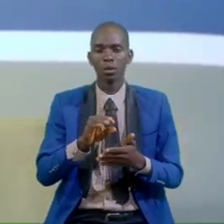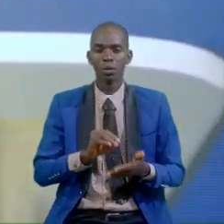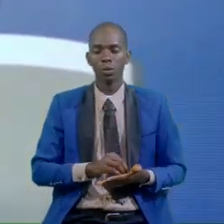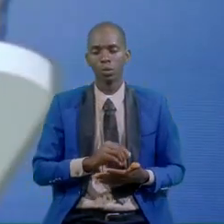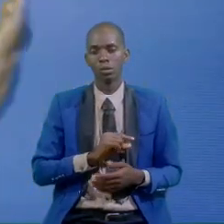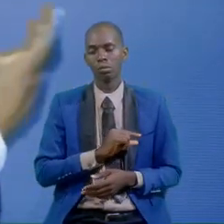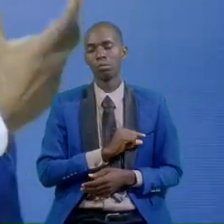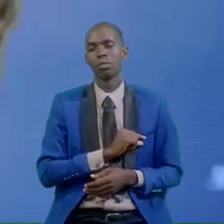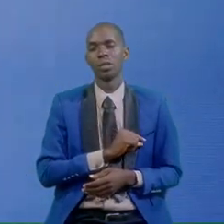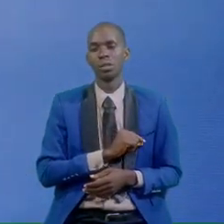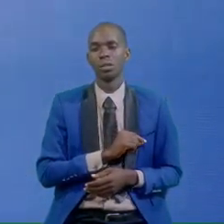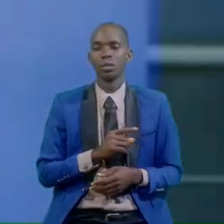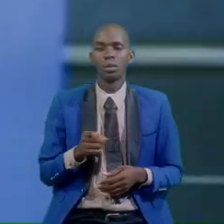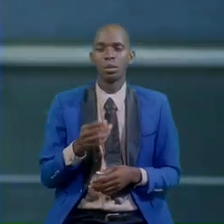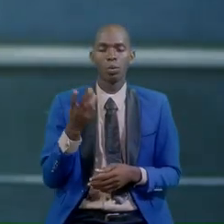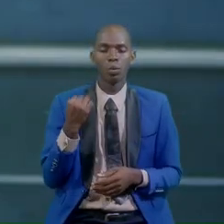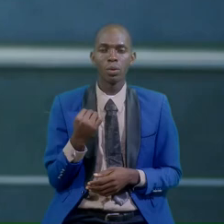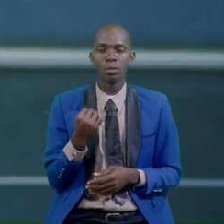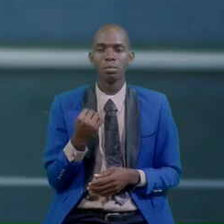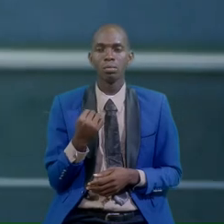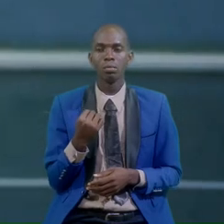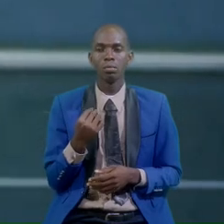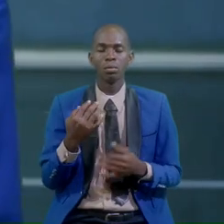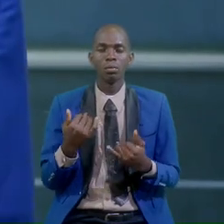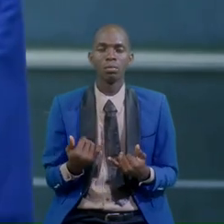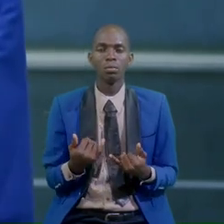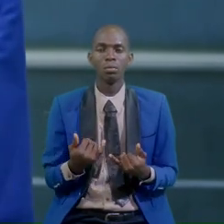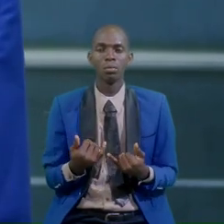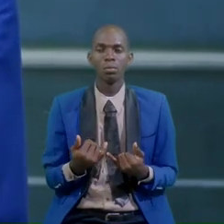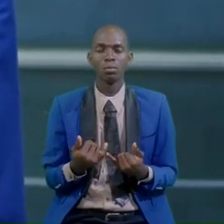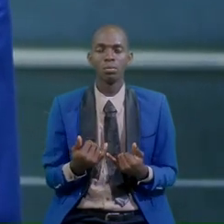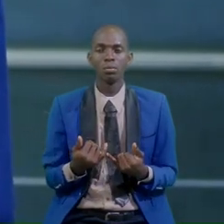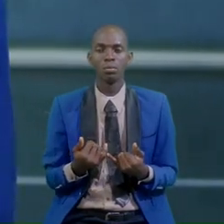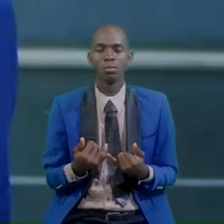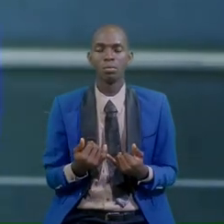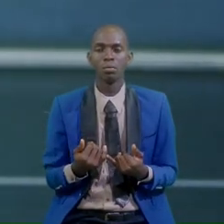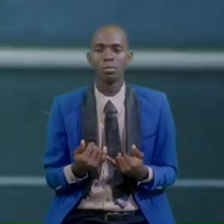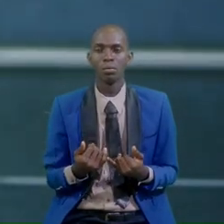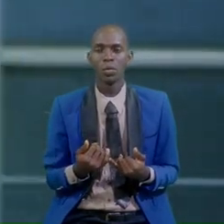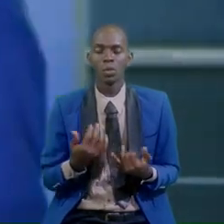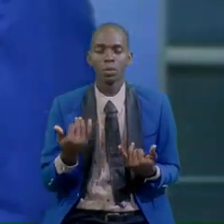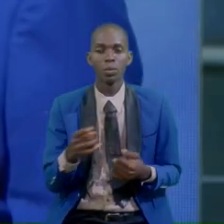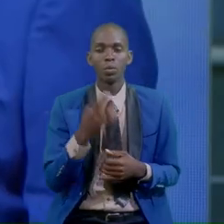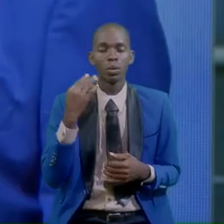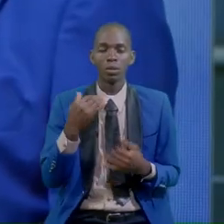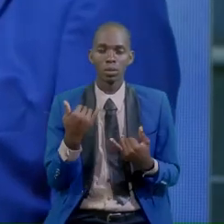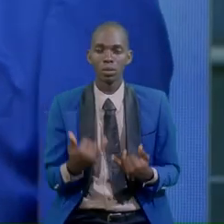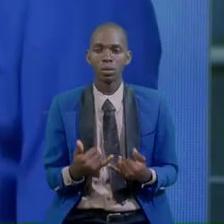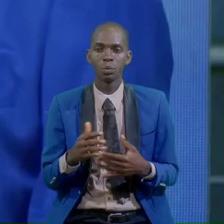were muffled by their condemnation. They had been too